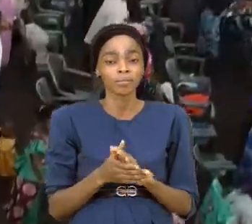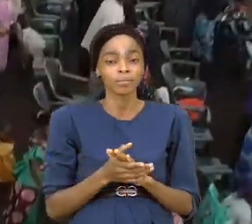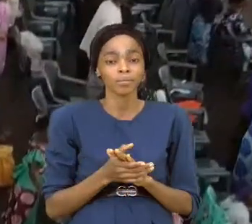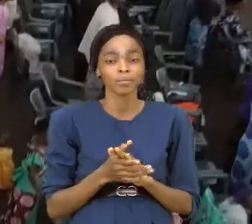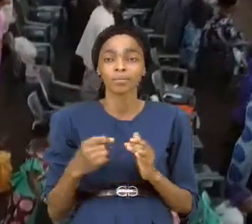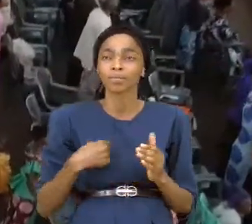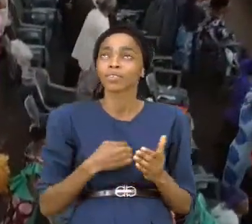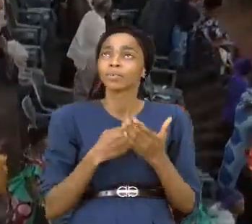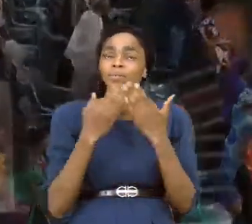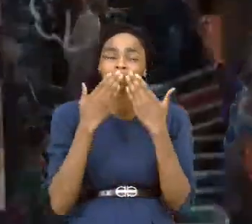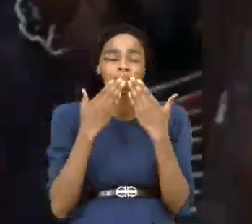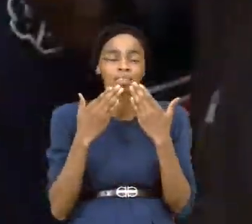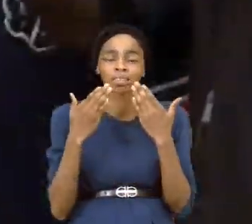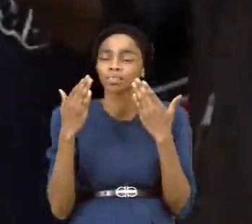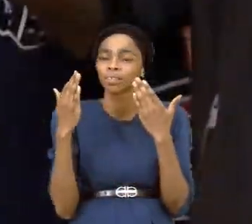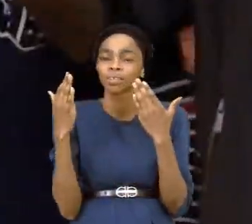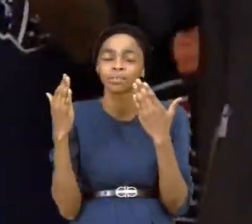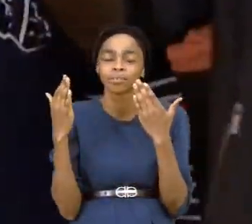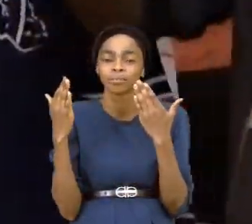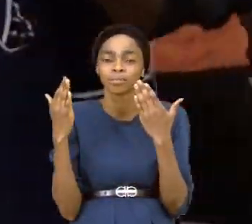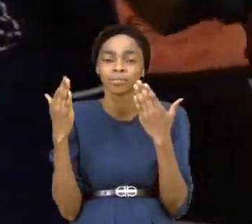We thank you